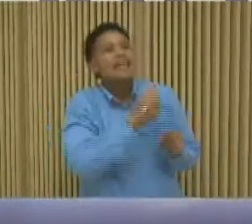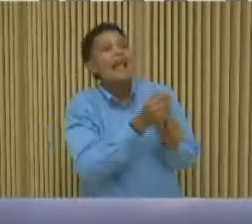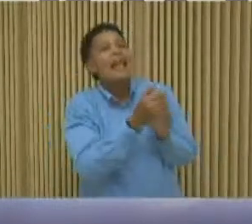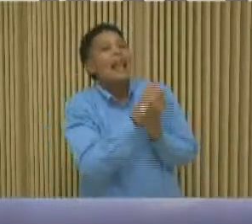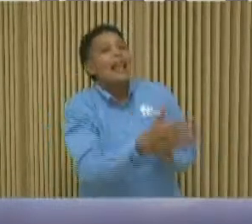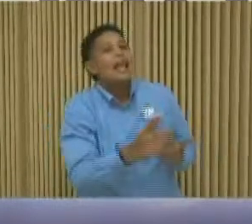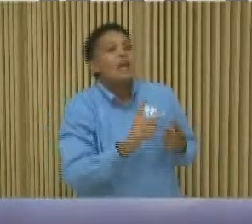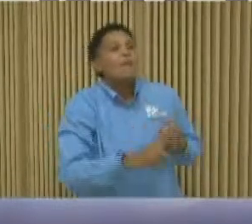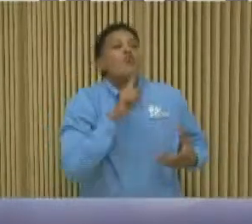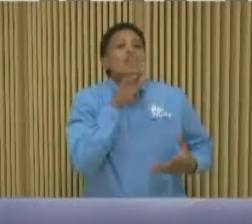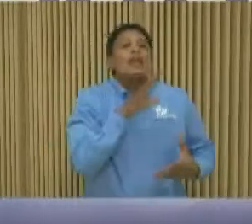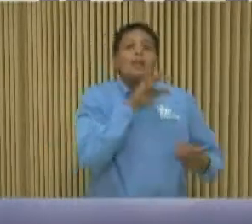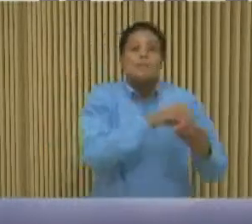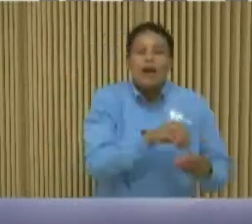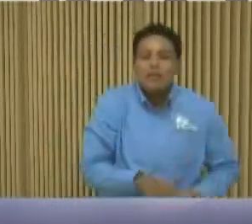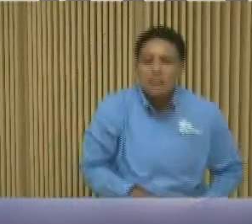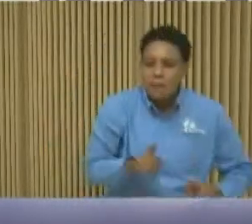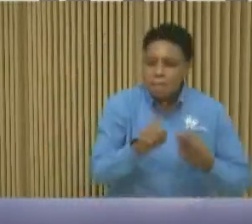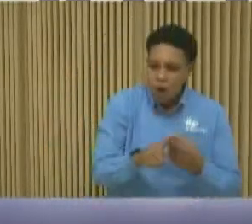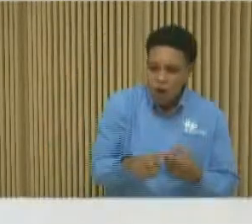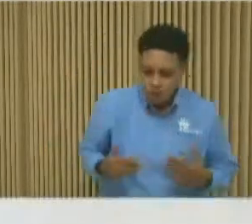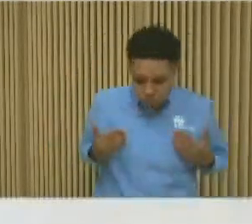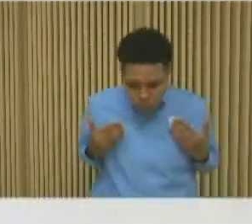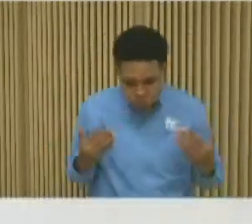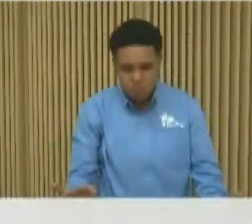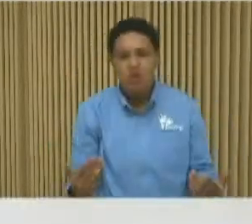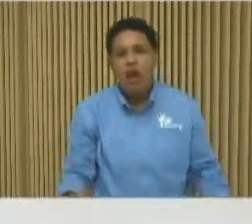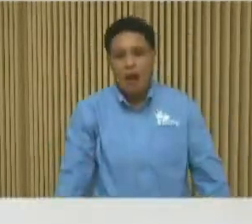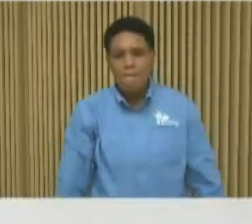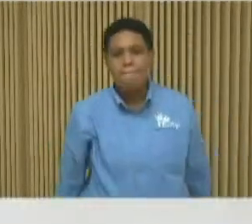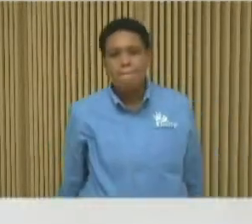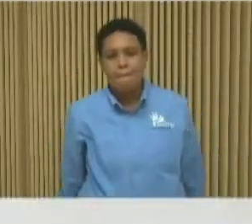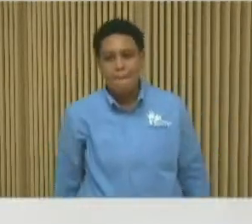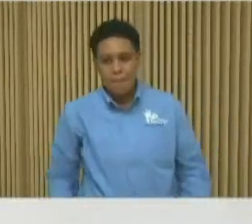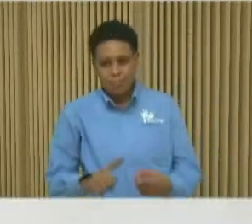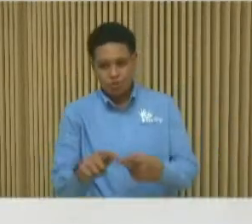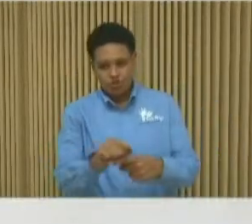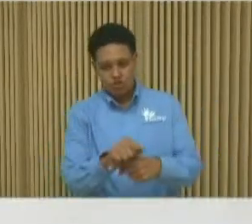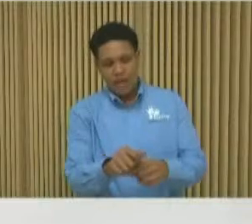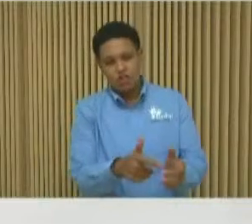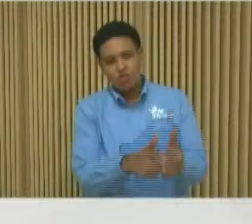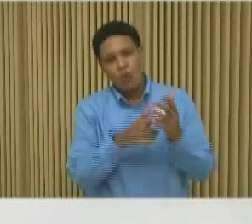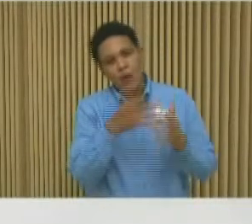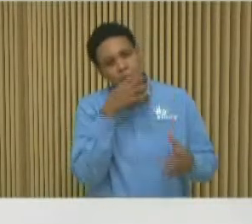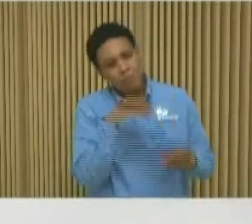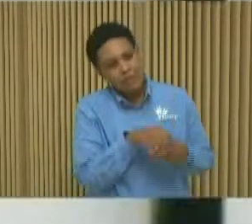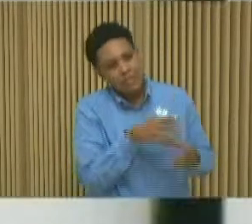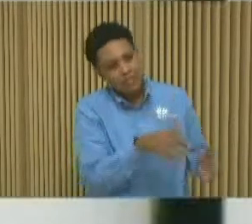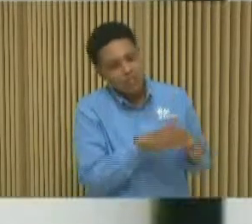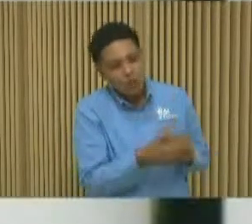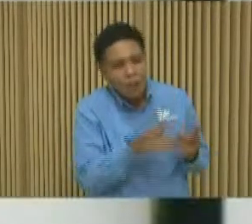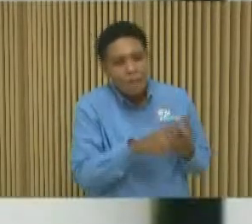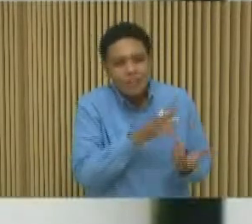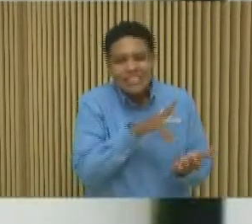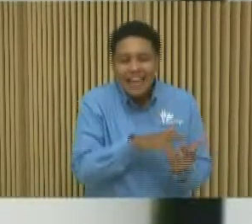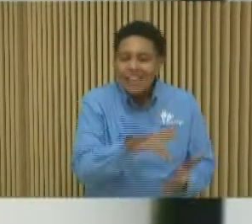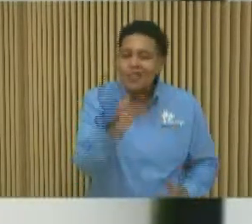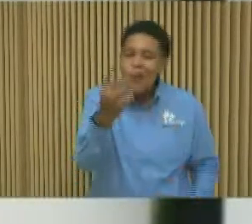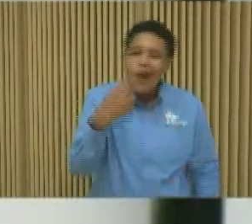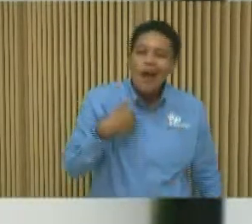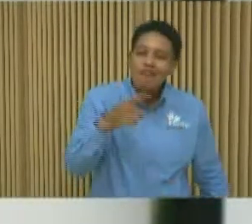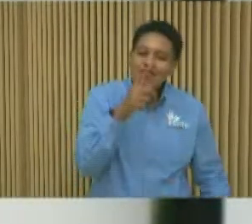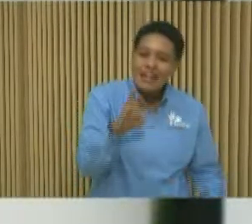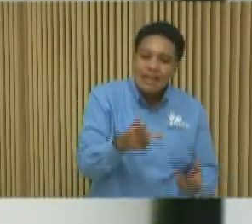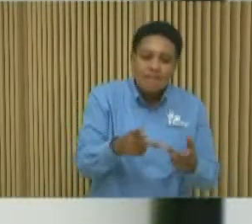and the participants and level of to training push it as forward. well. The level of training required Absolutely. here in Jamaica and the centers, just to have the